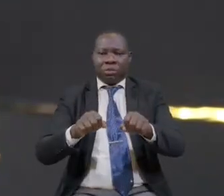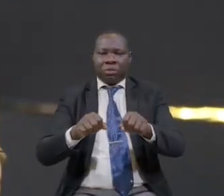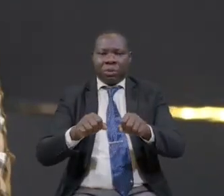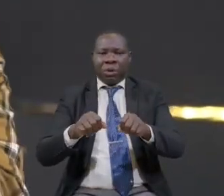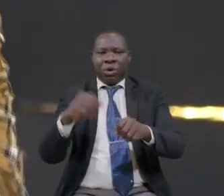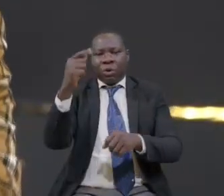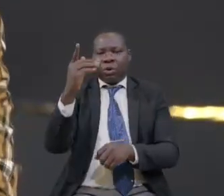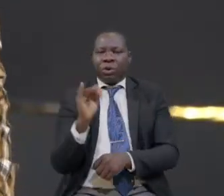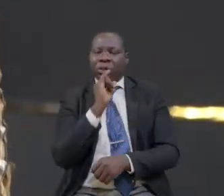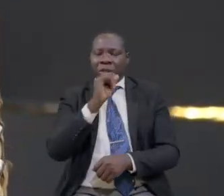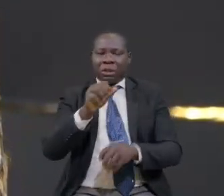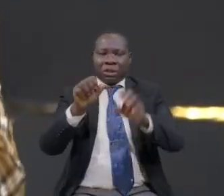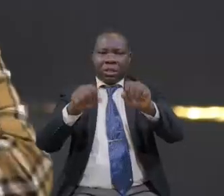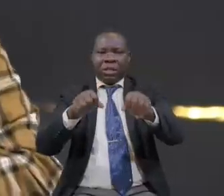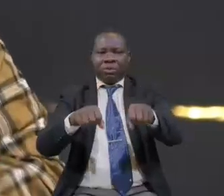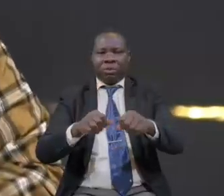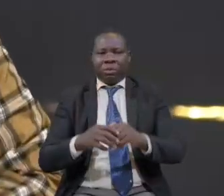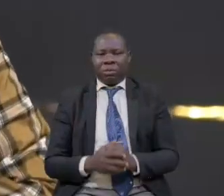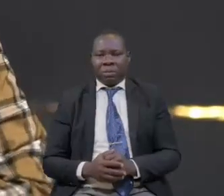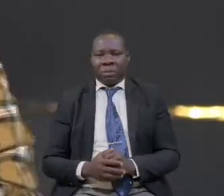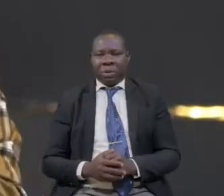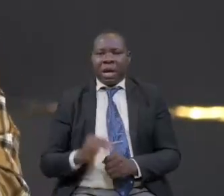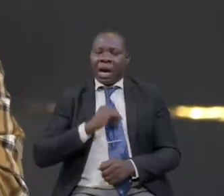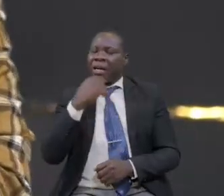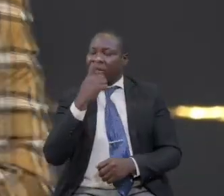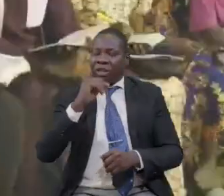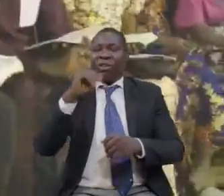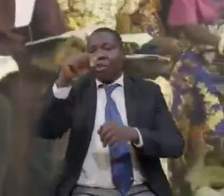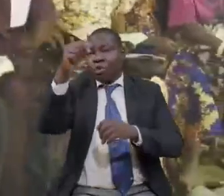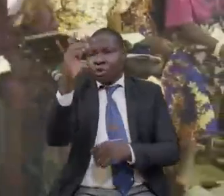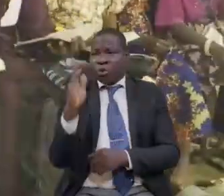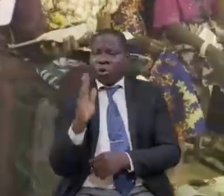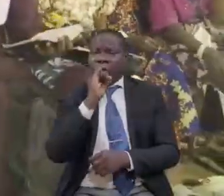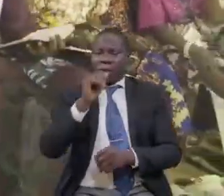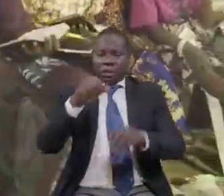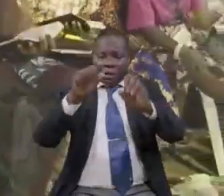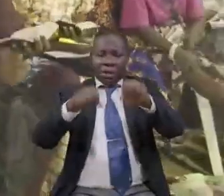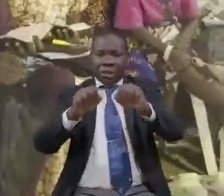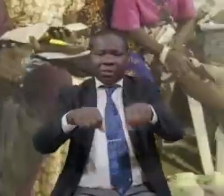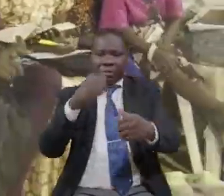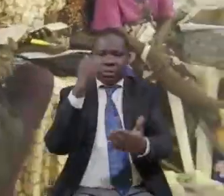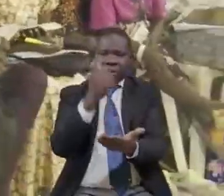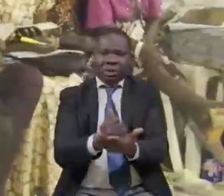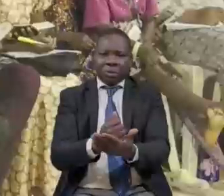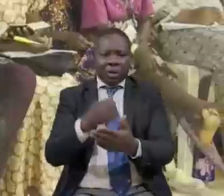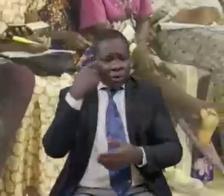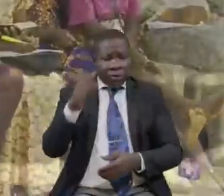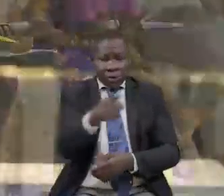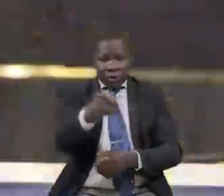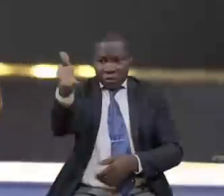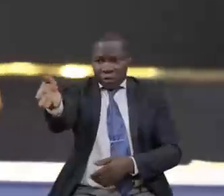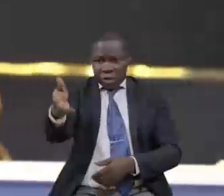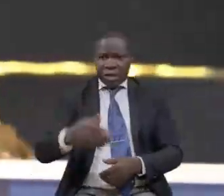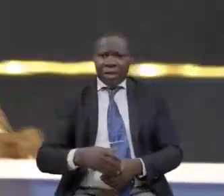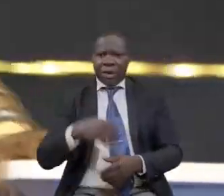is able. I said, God is able. For you there, whatever